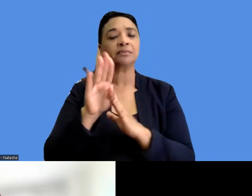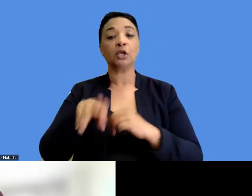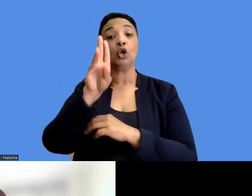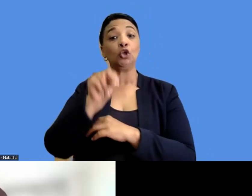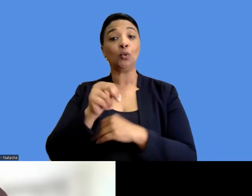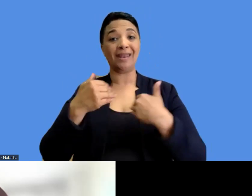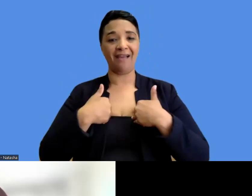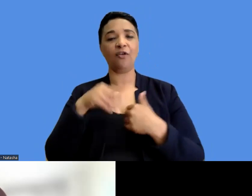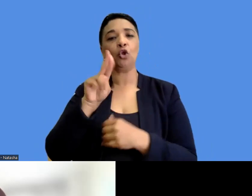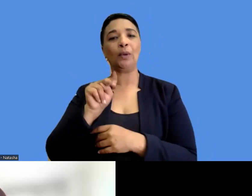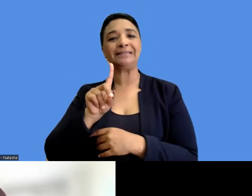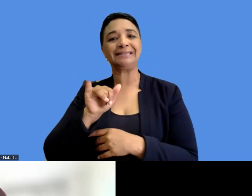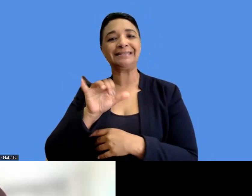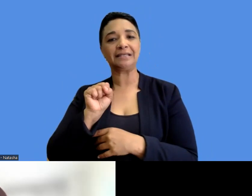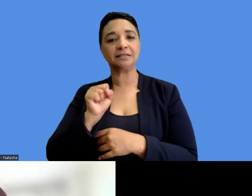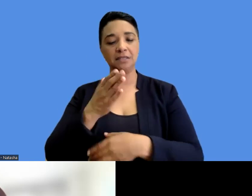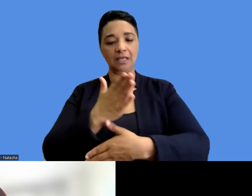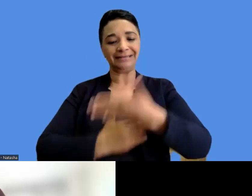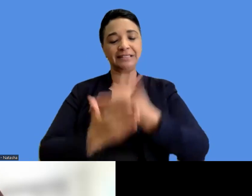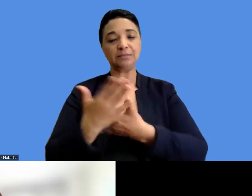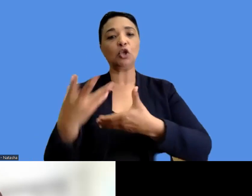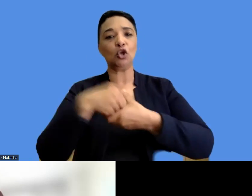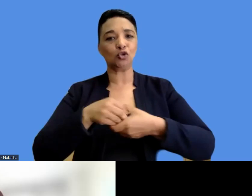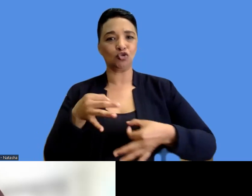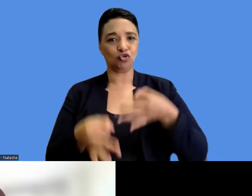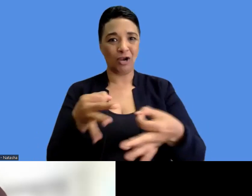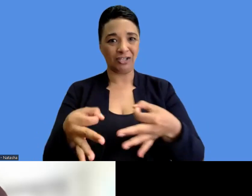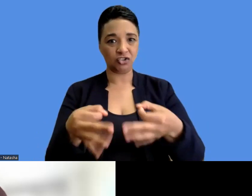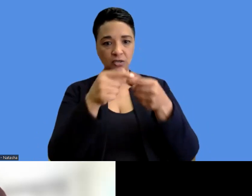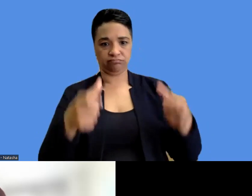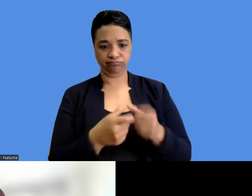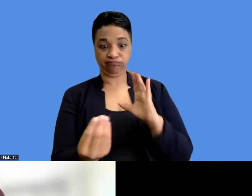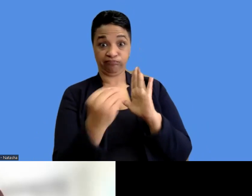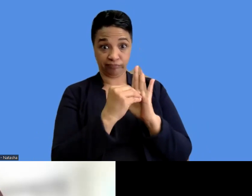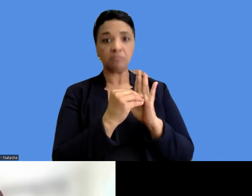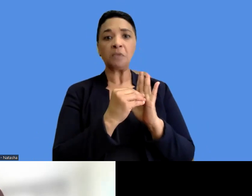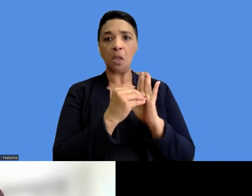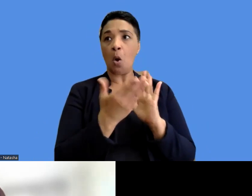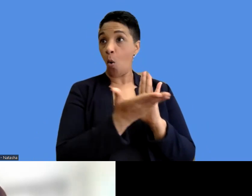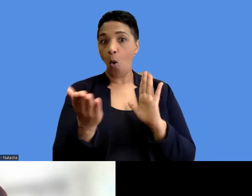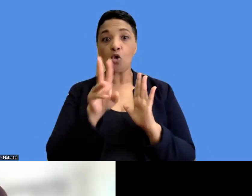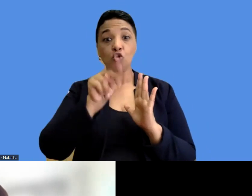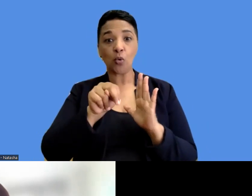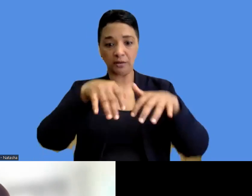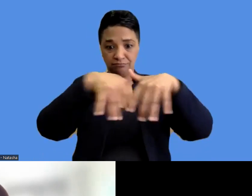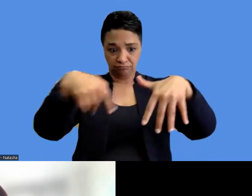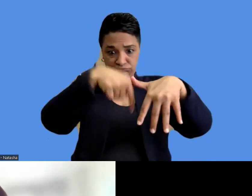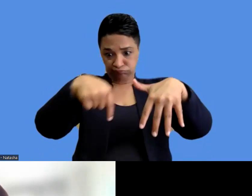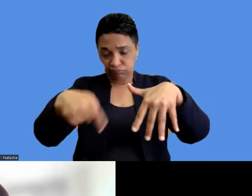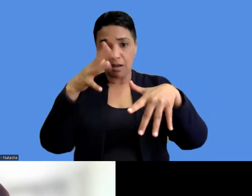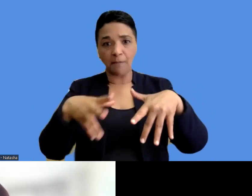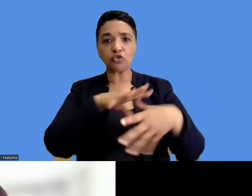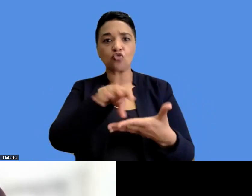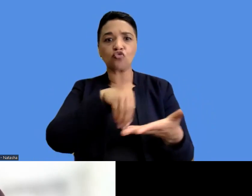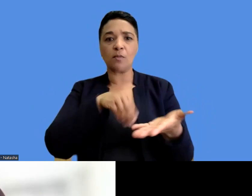Strategy with its indicators that all UN agencies have to report on. So these are,